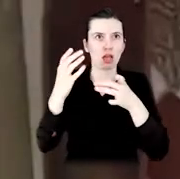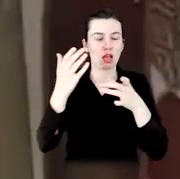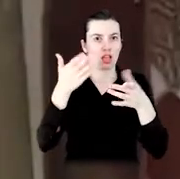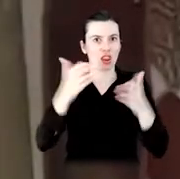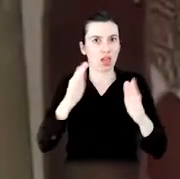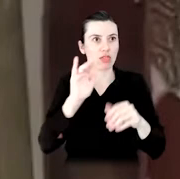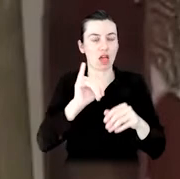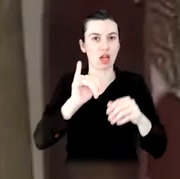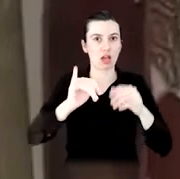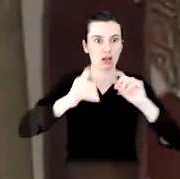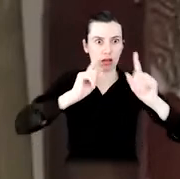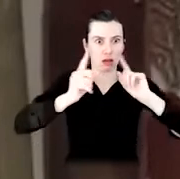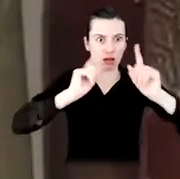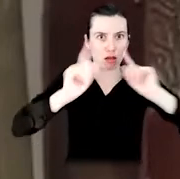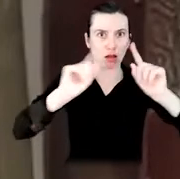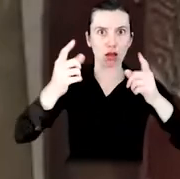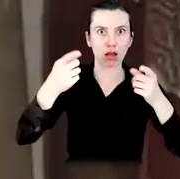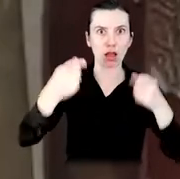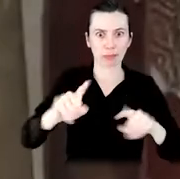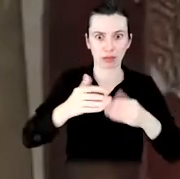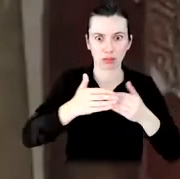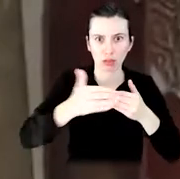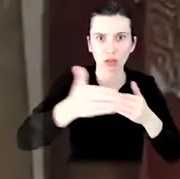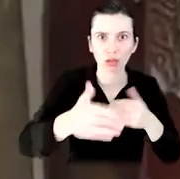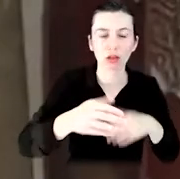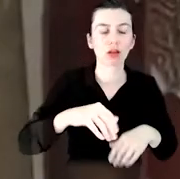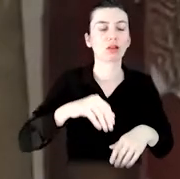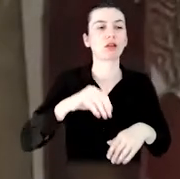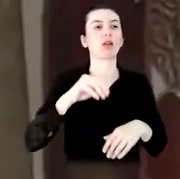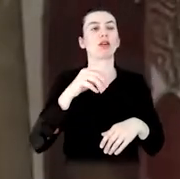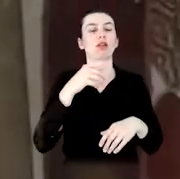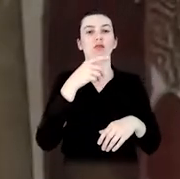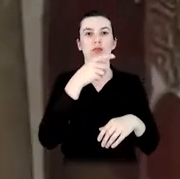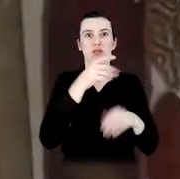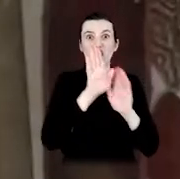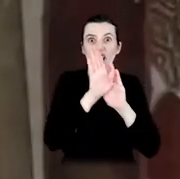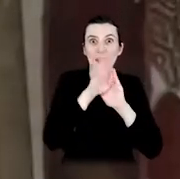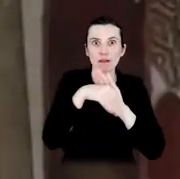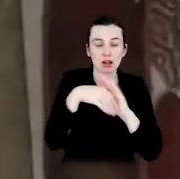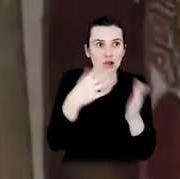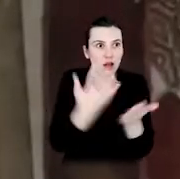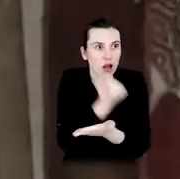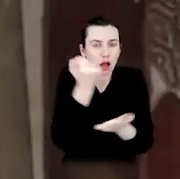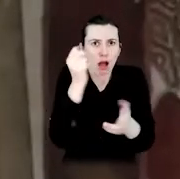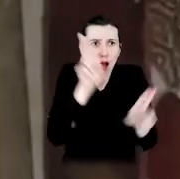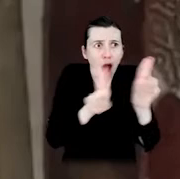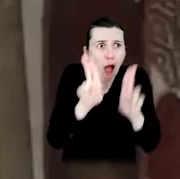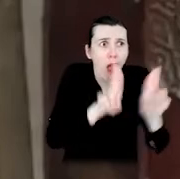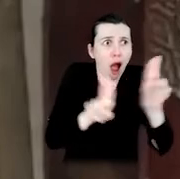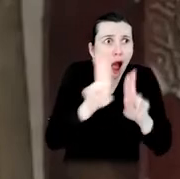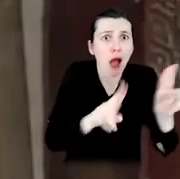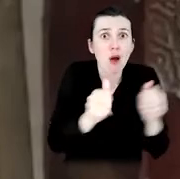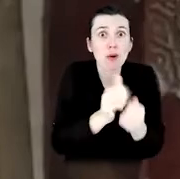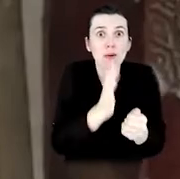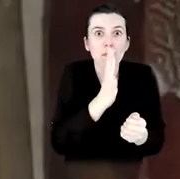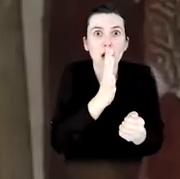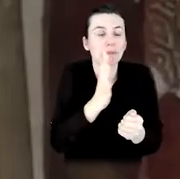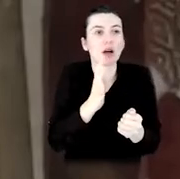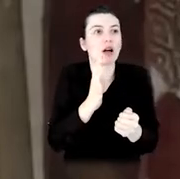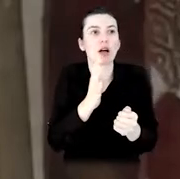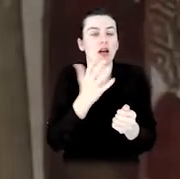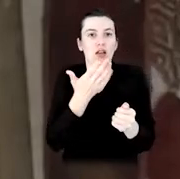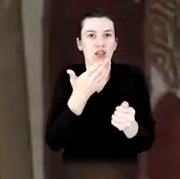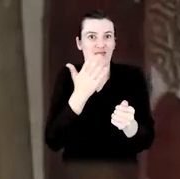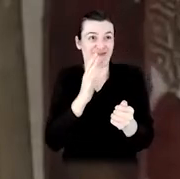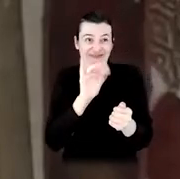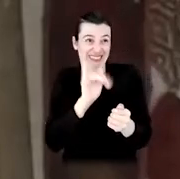succession that allowed this conversation to occur even temporarily. And so he got a half an hour with his mom that he never would have had